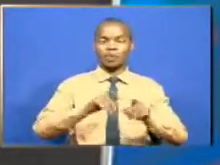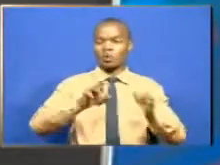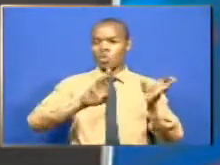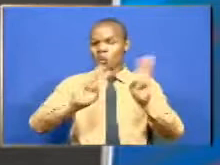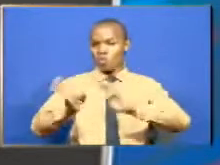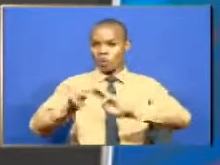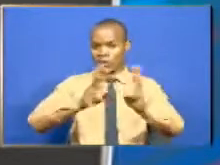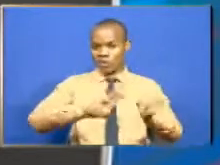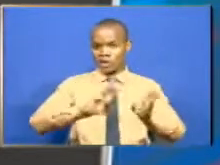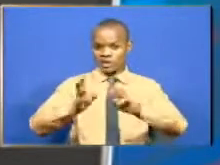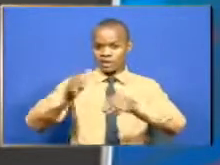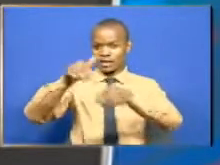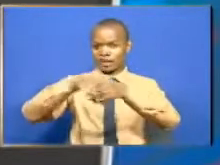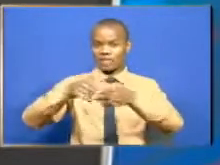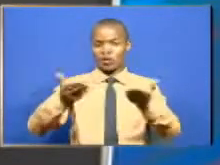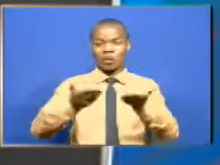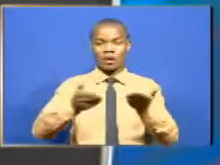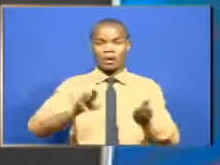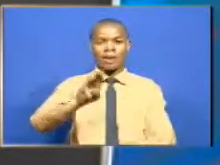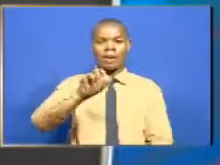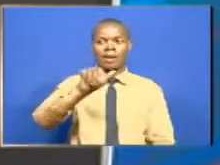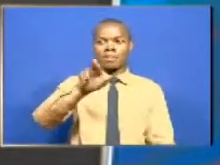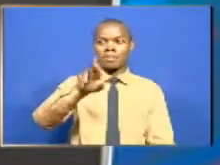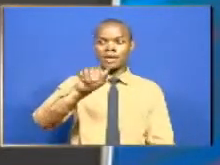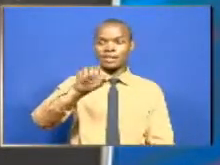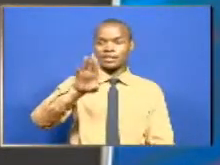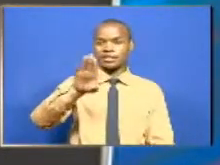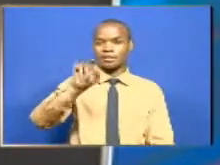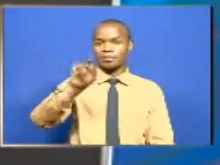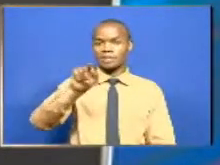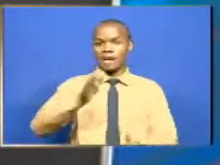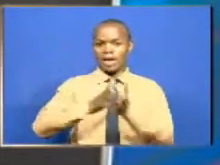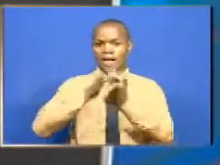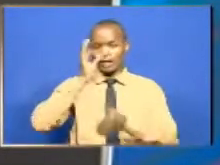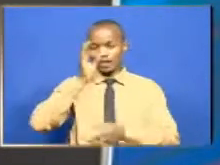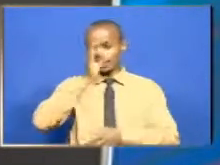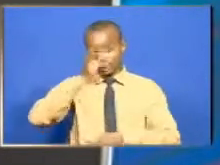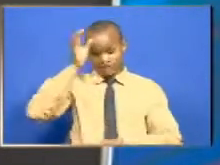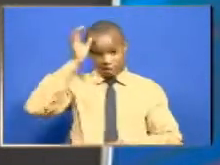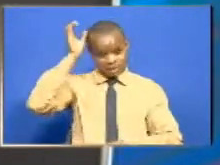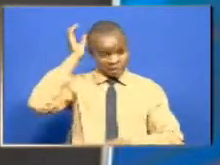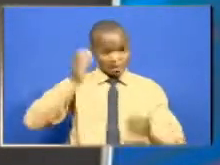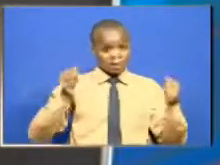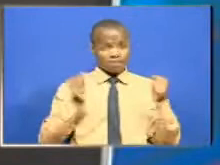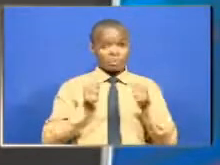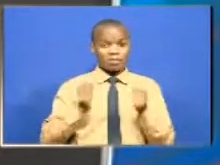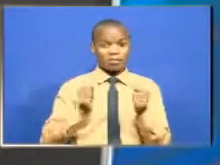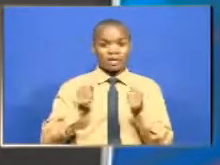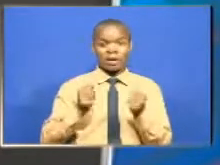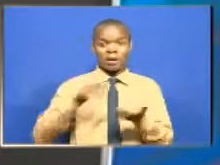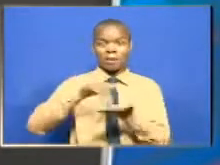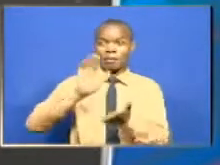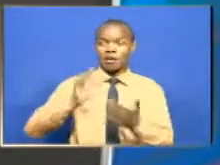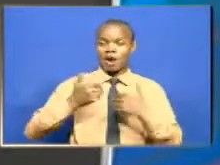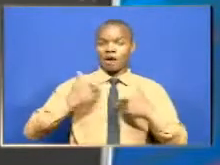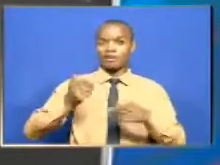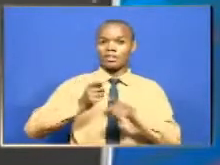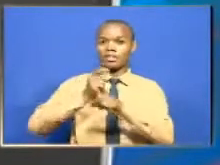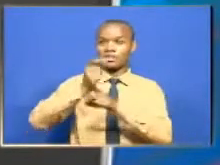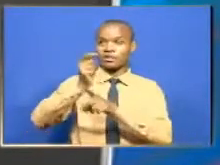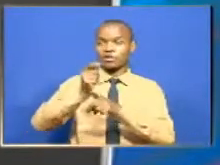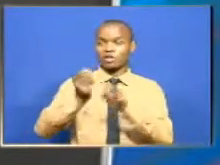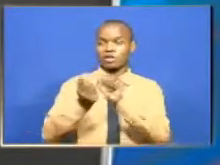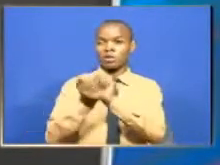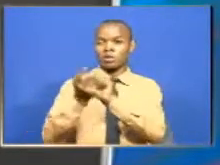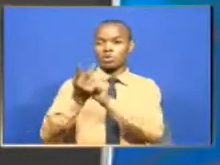are blowing over the Marsabit County. And Nyeri and Eldoret are the coldest tonight. Temperatures are there dropping to